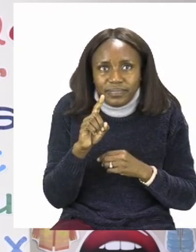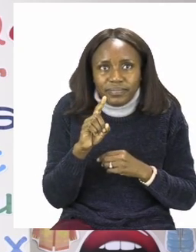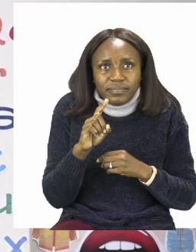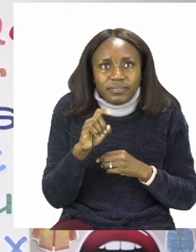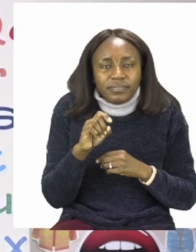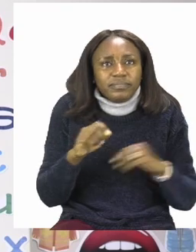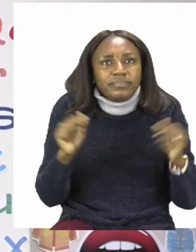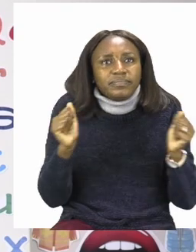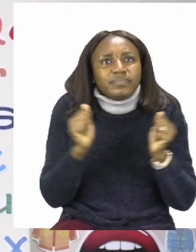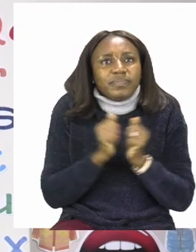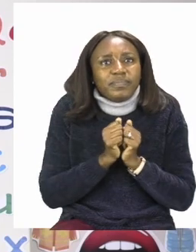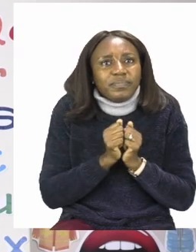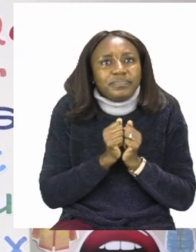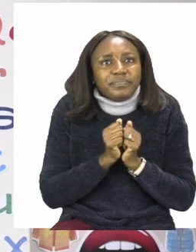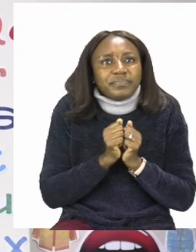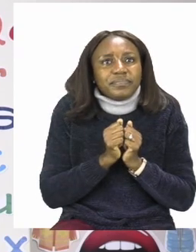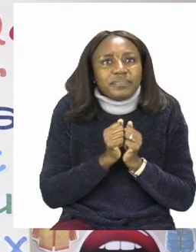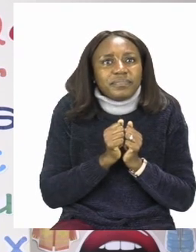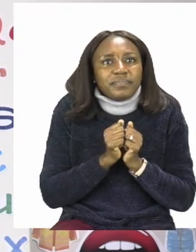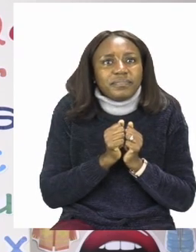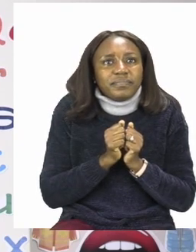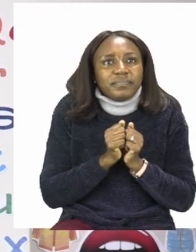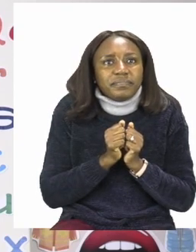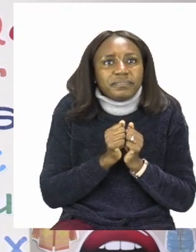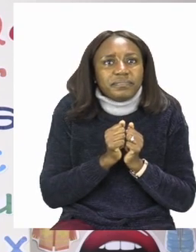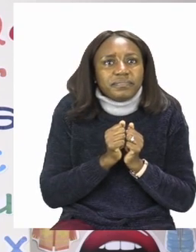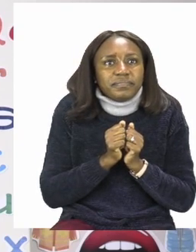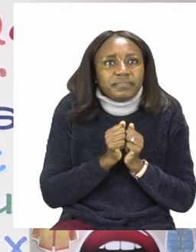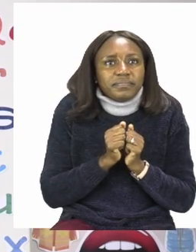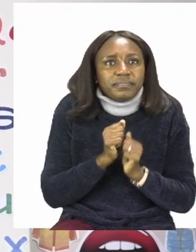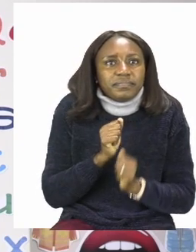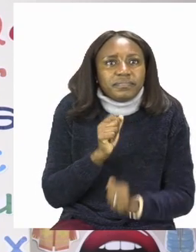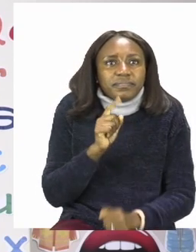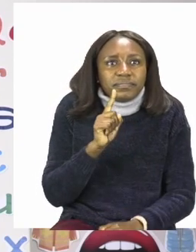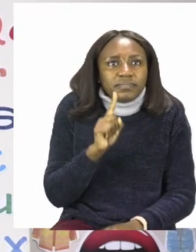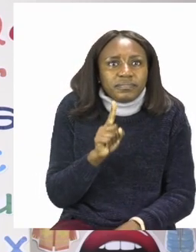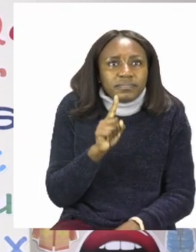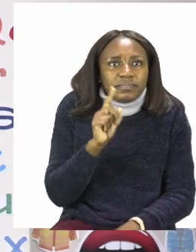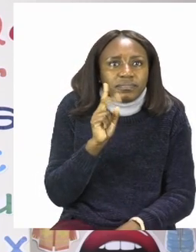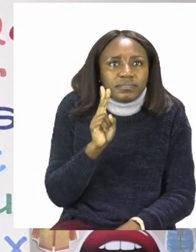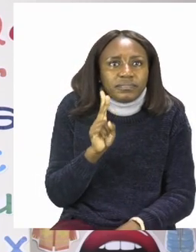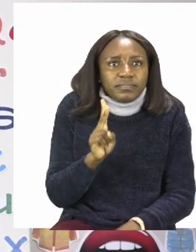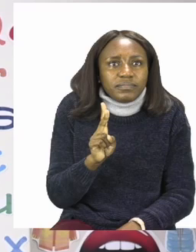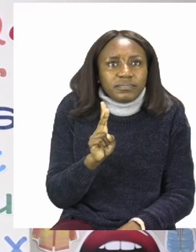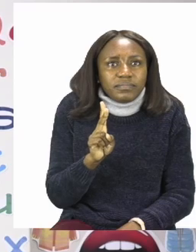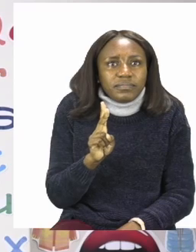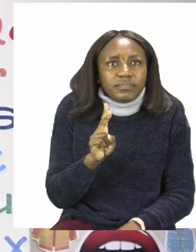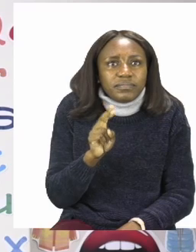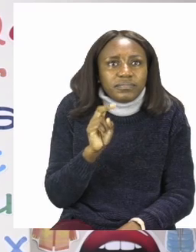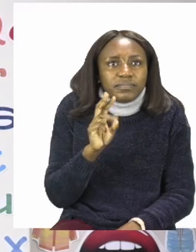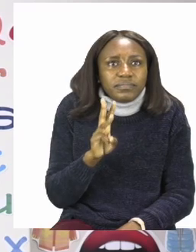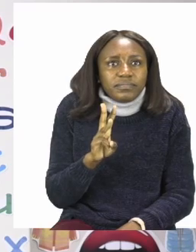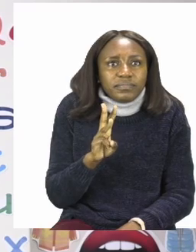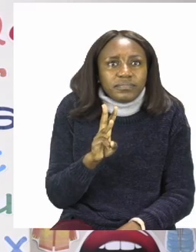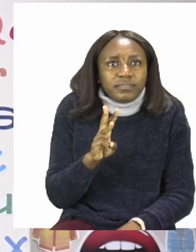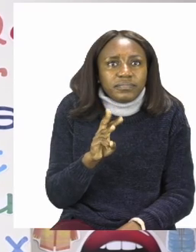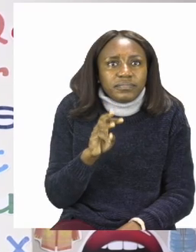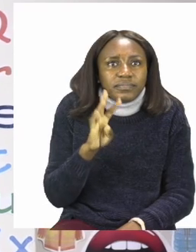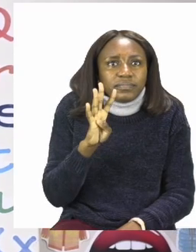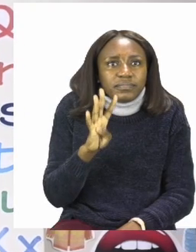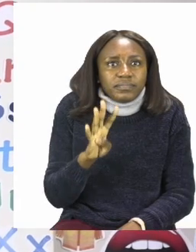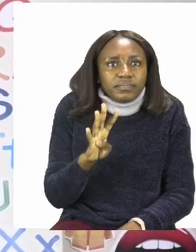add 1. And let's count together now. 1, 2,